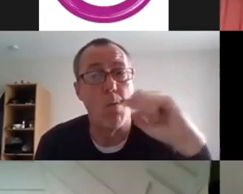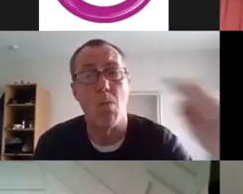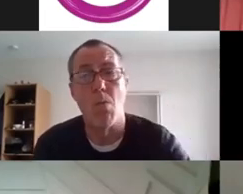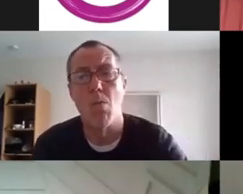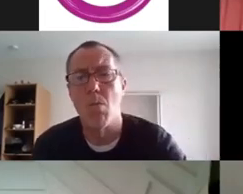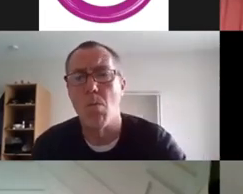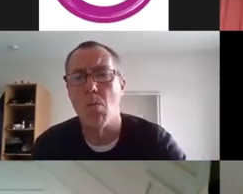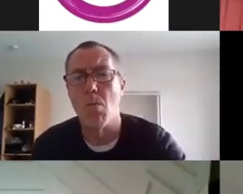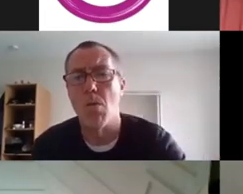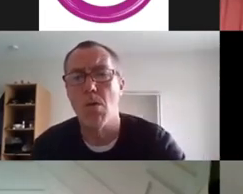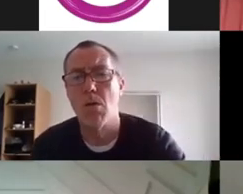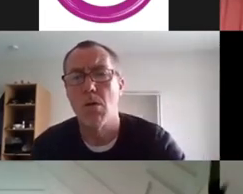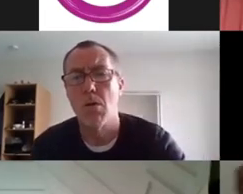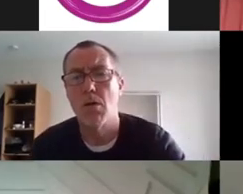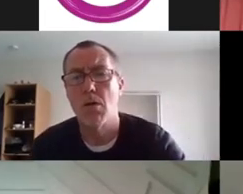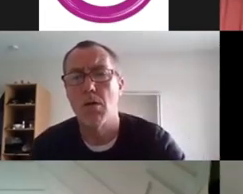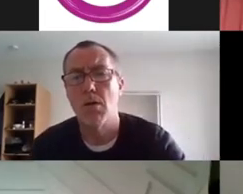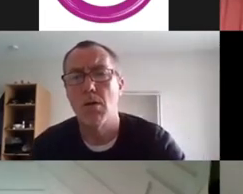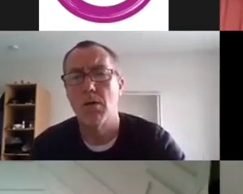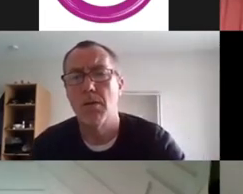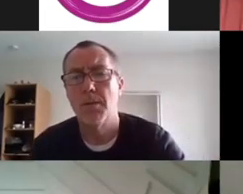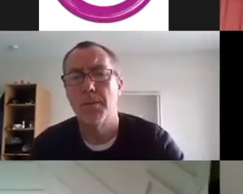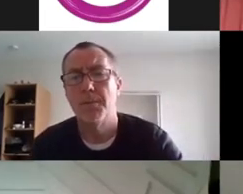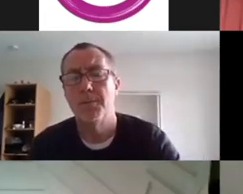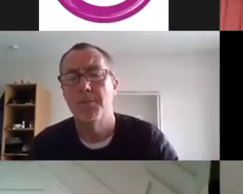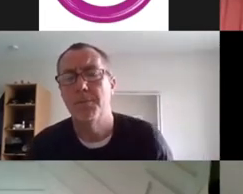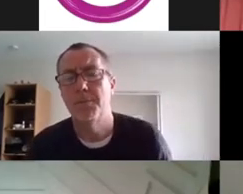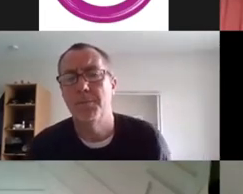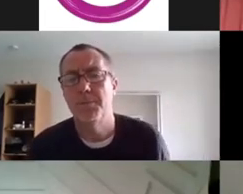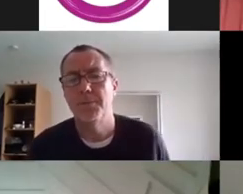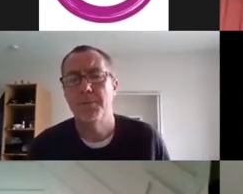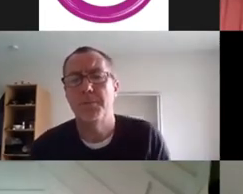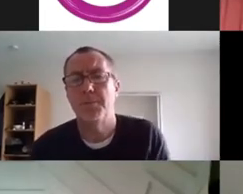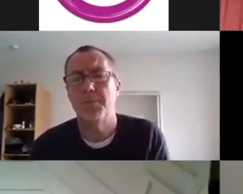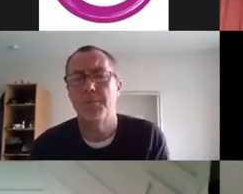system. So that's something that you can use as well.